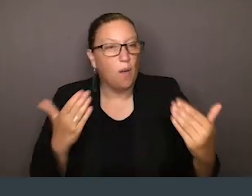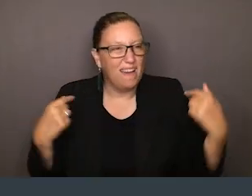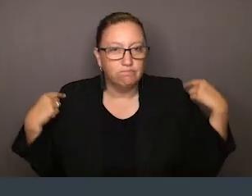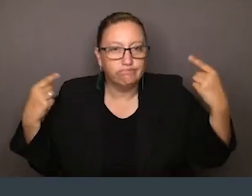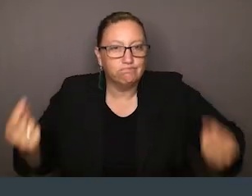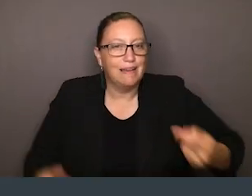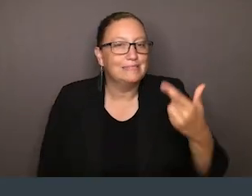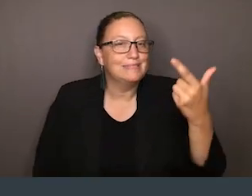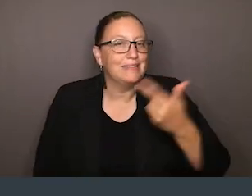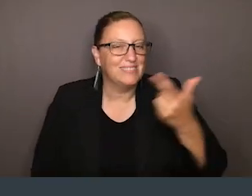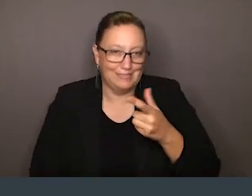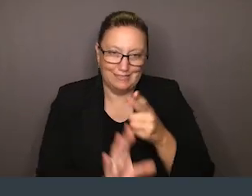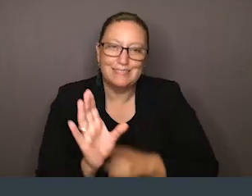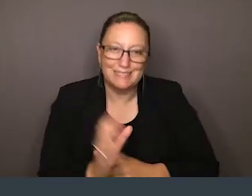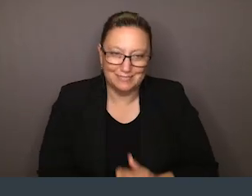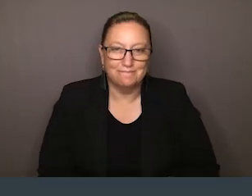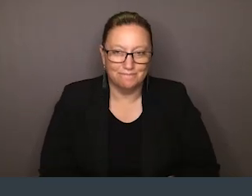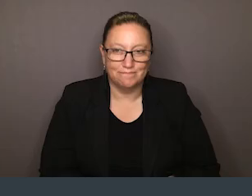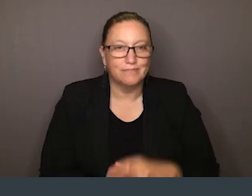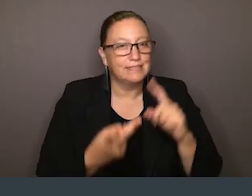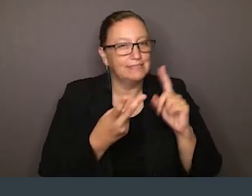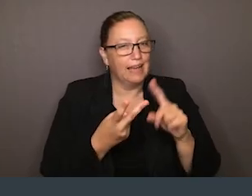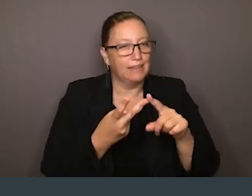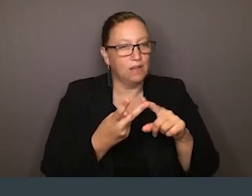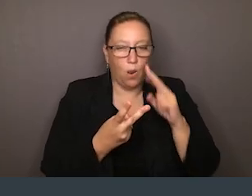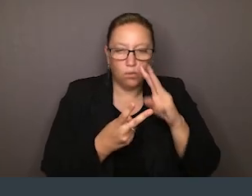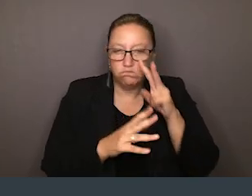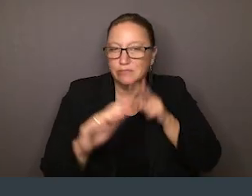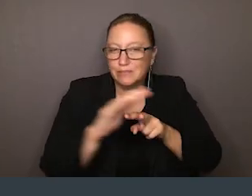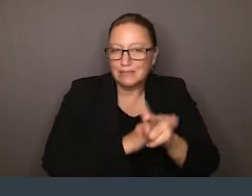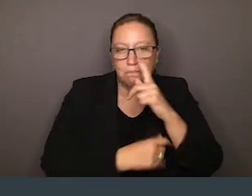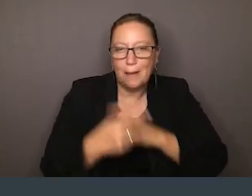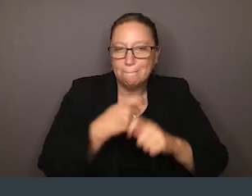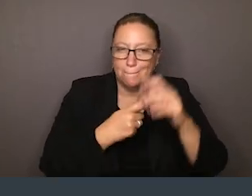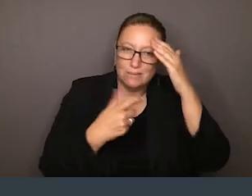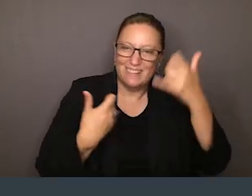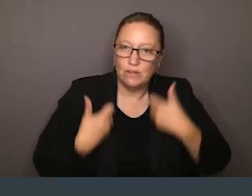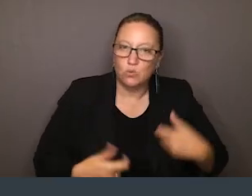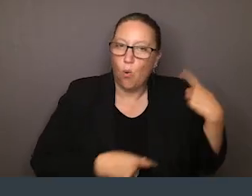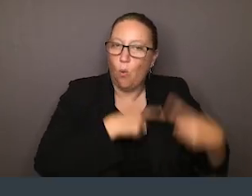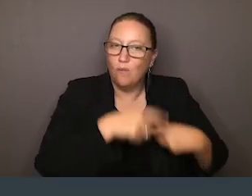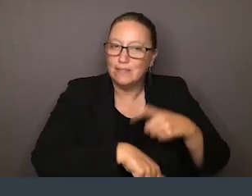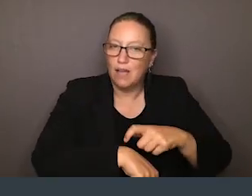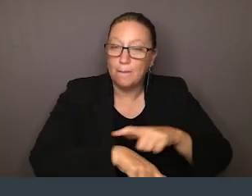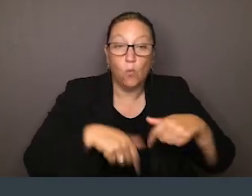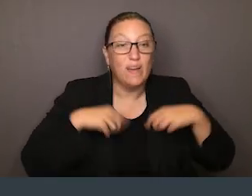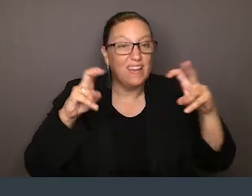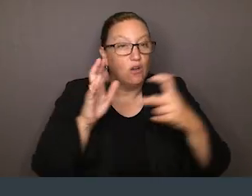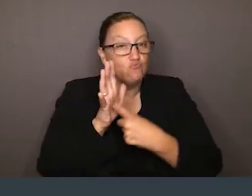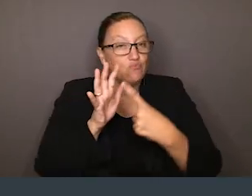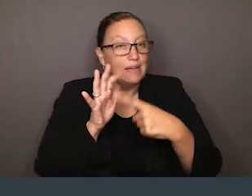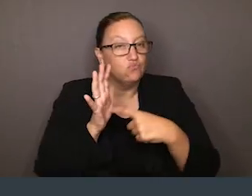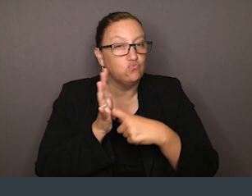first study. And our second study examined predictors of mental illness onset over time. So what we did was conduct a